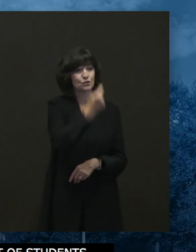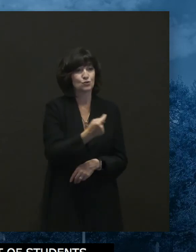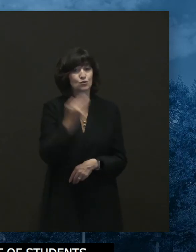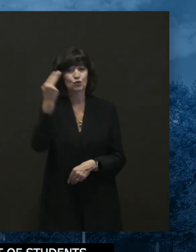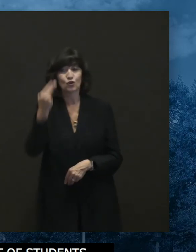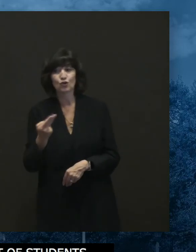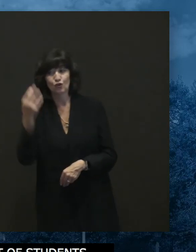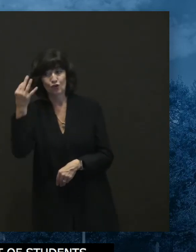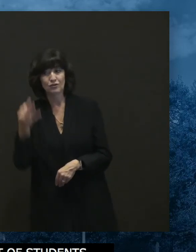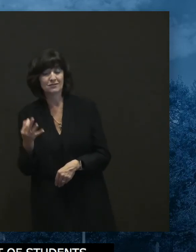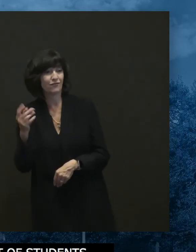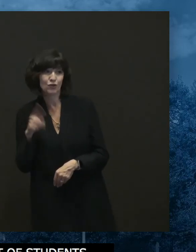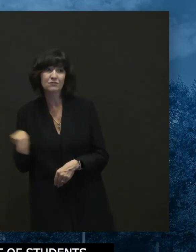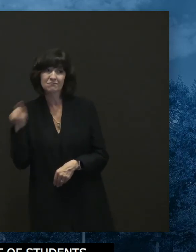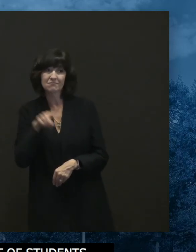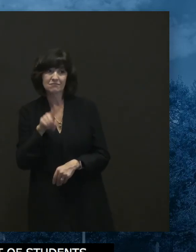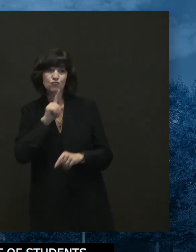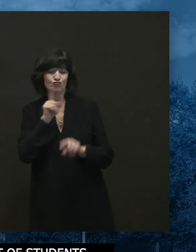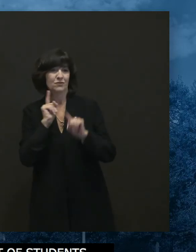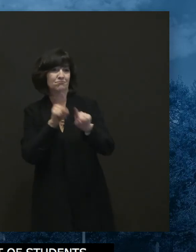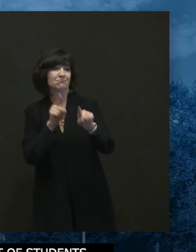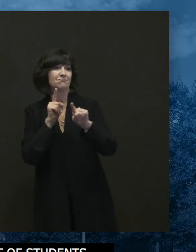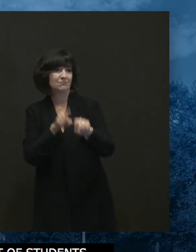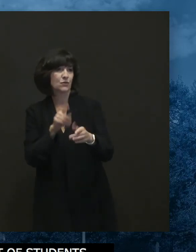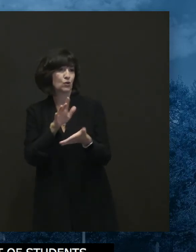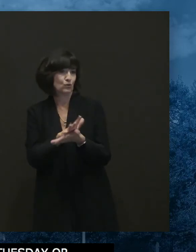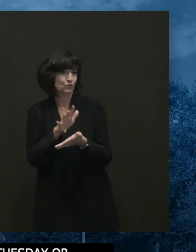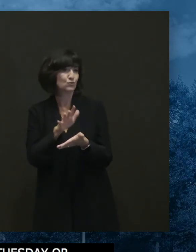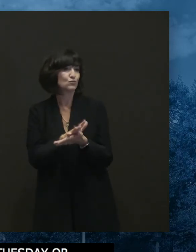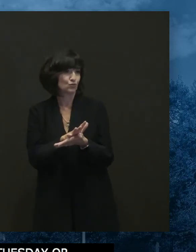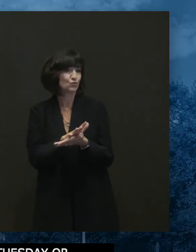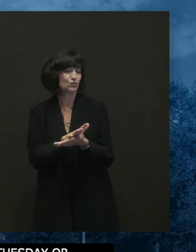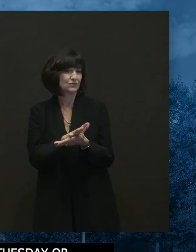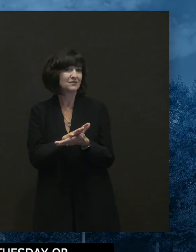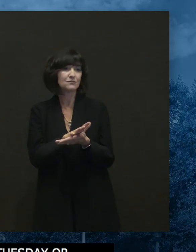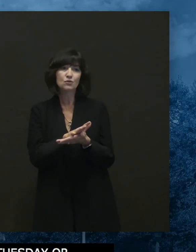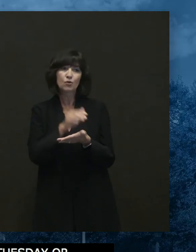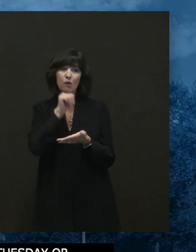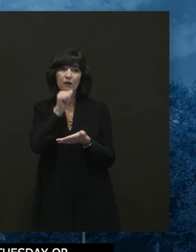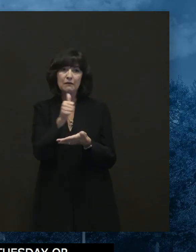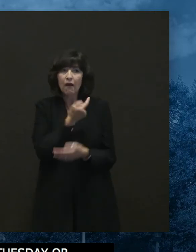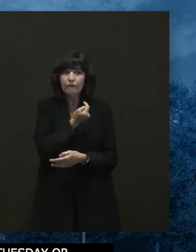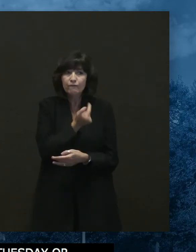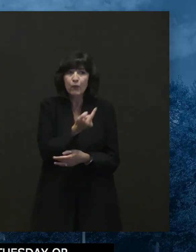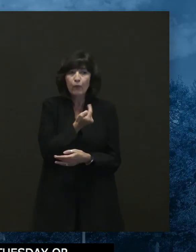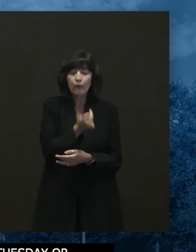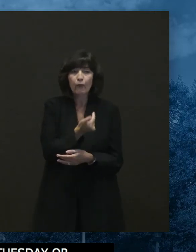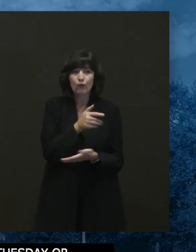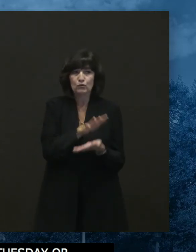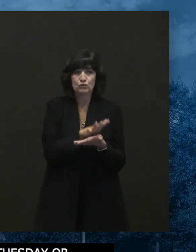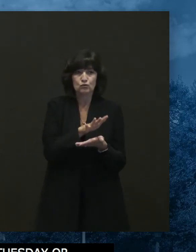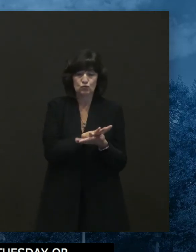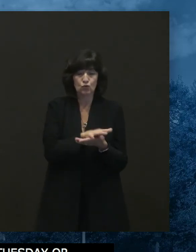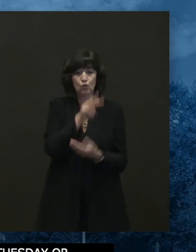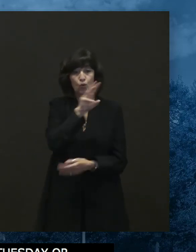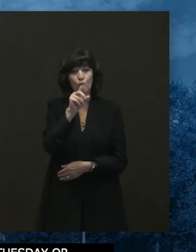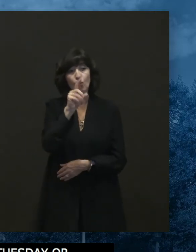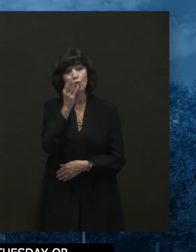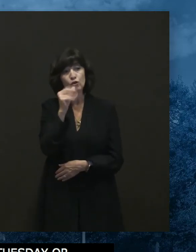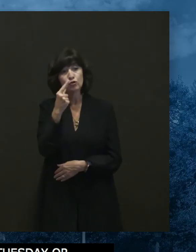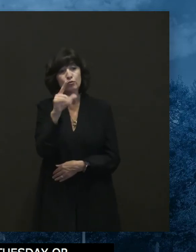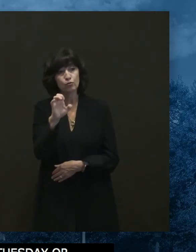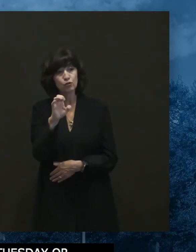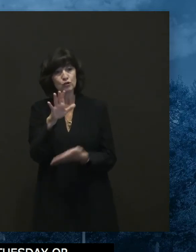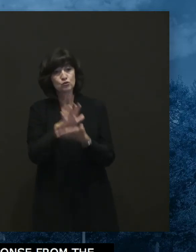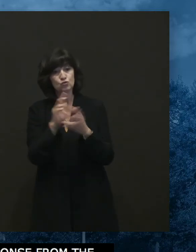have had a tremendous response from the public about getting their students back in school. In Woodbridge School District, you have the students that